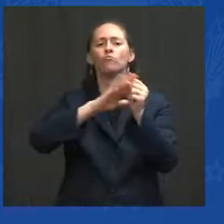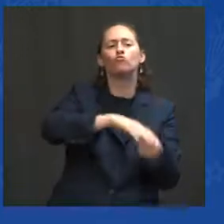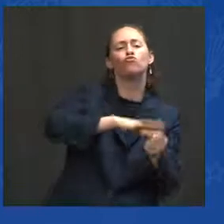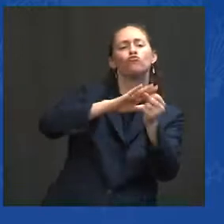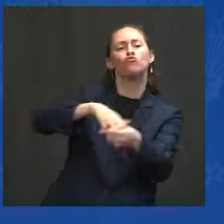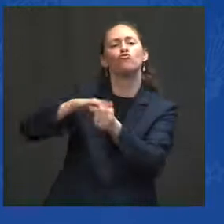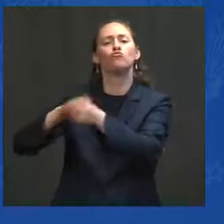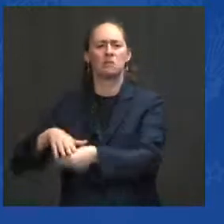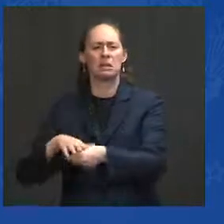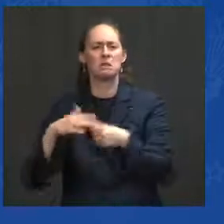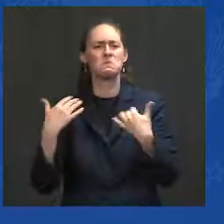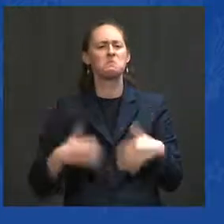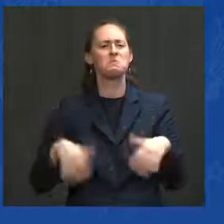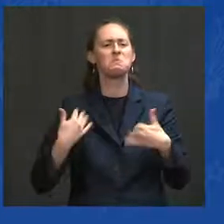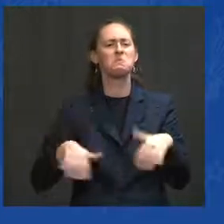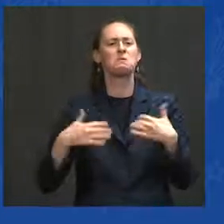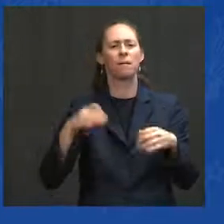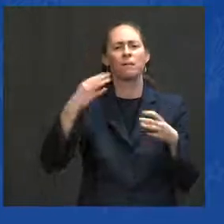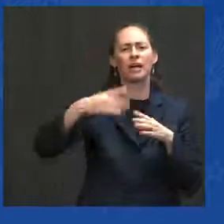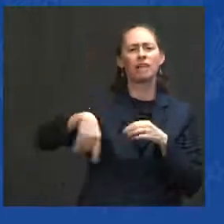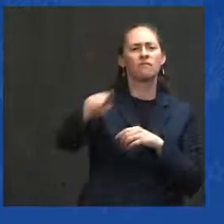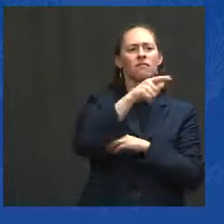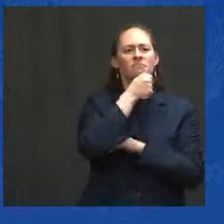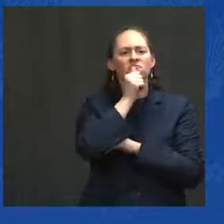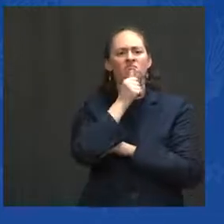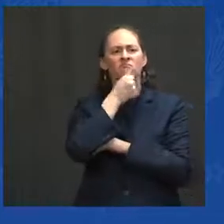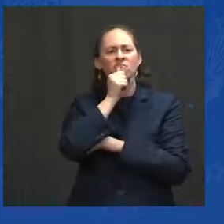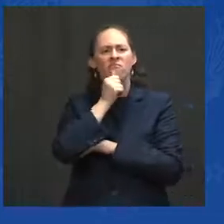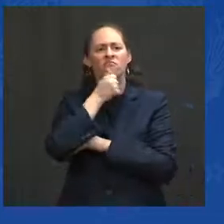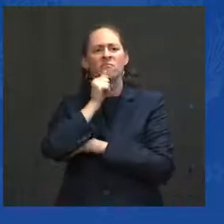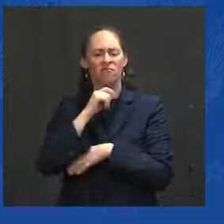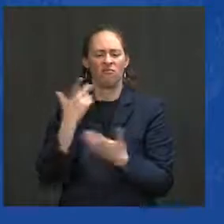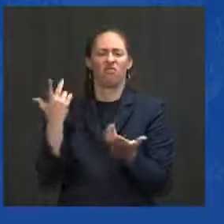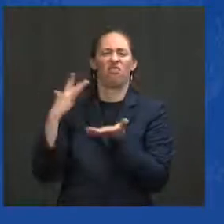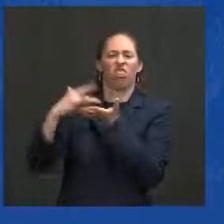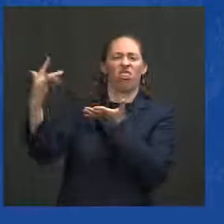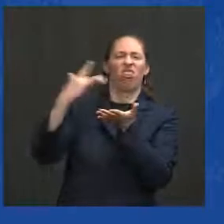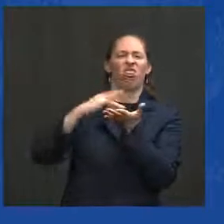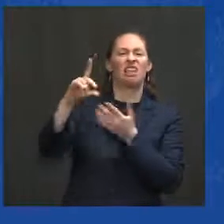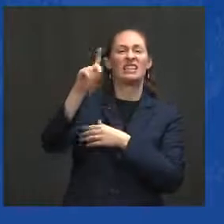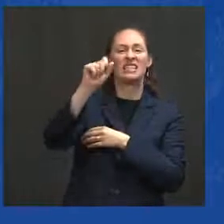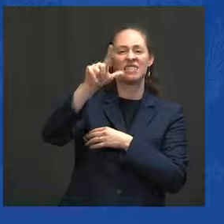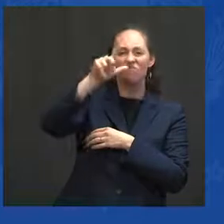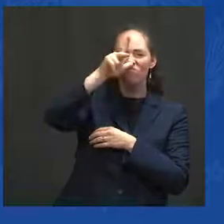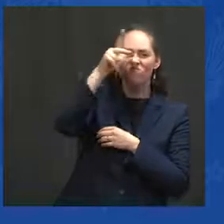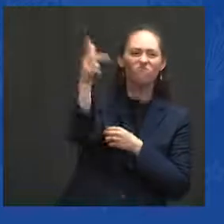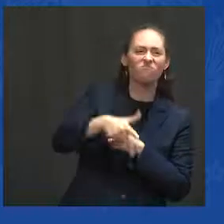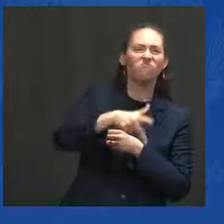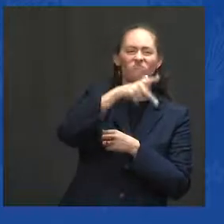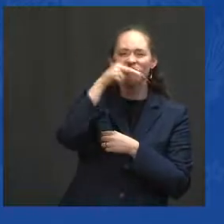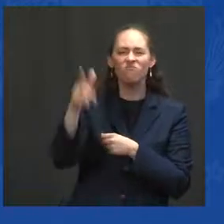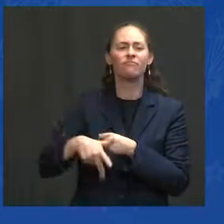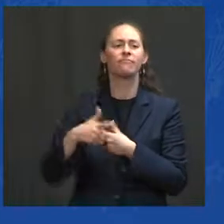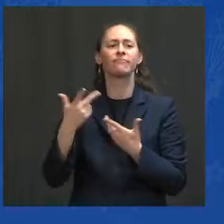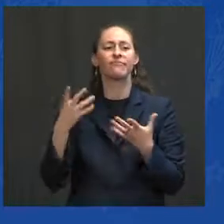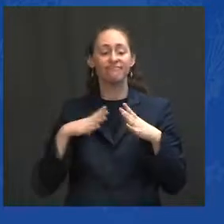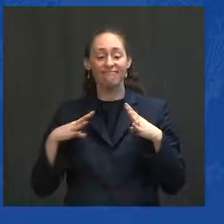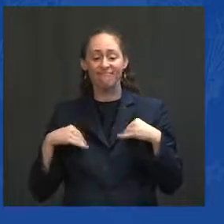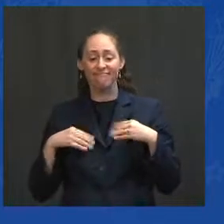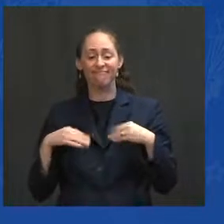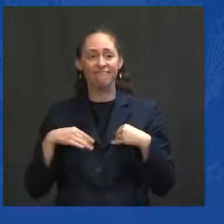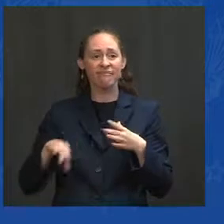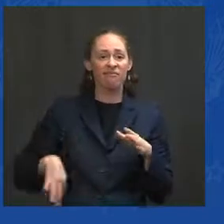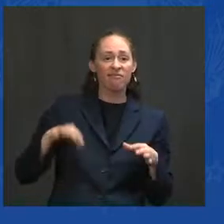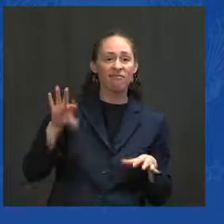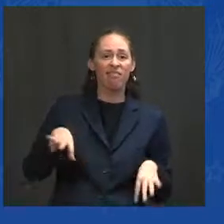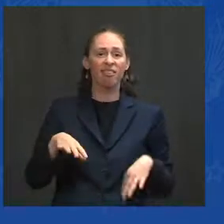many Americans, that means accepting a bad deal for things that you can't go without. So, we know we've got